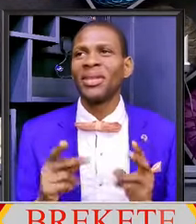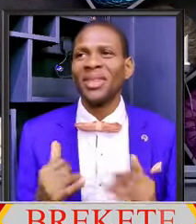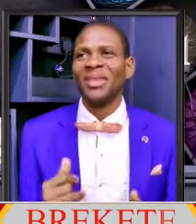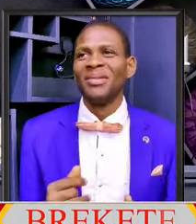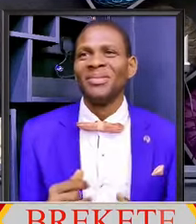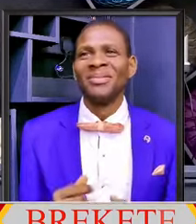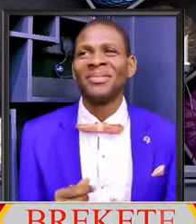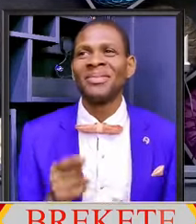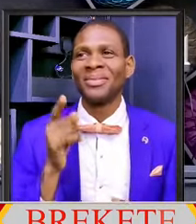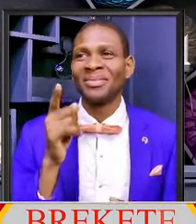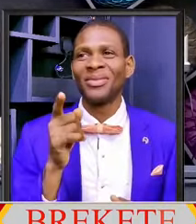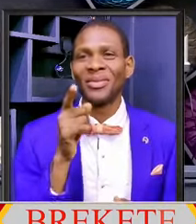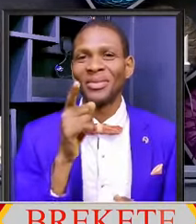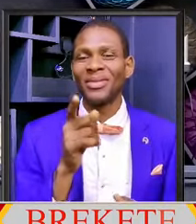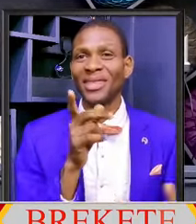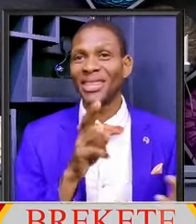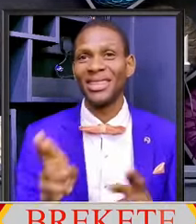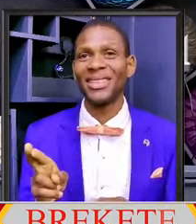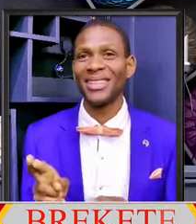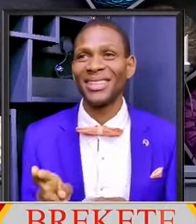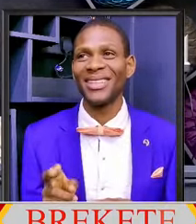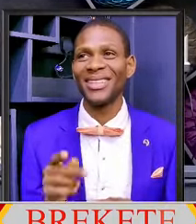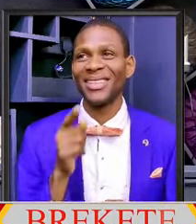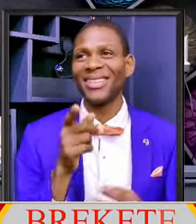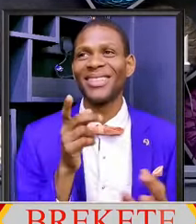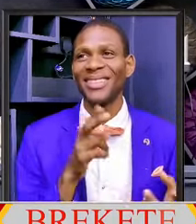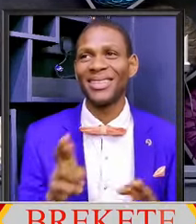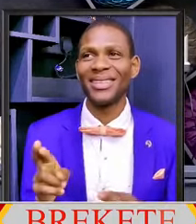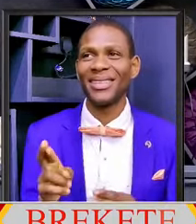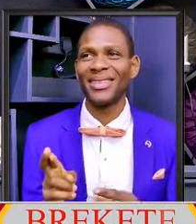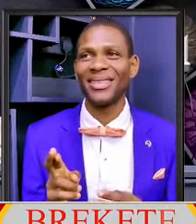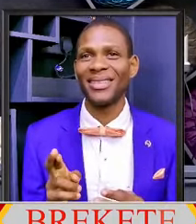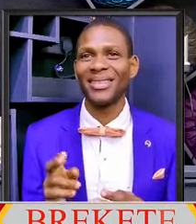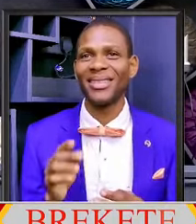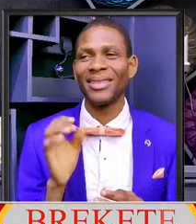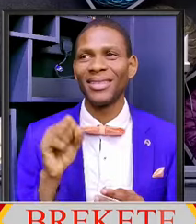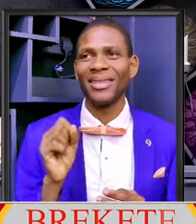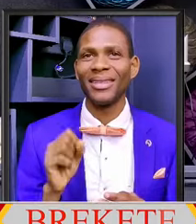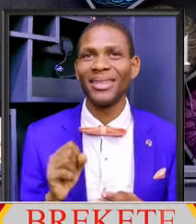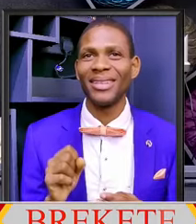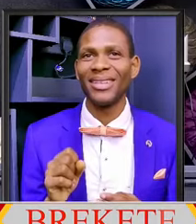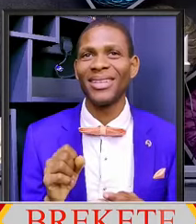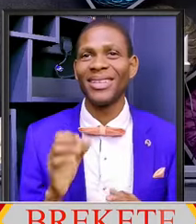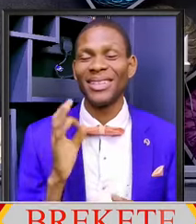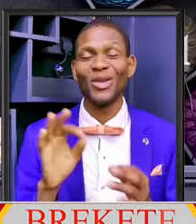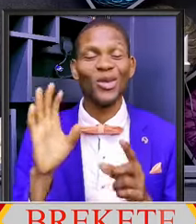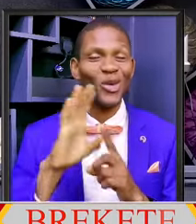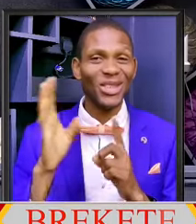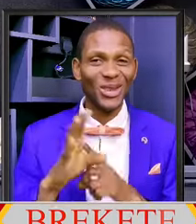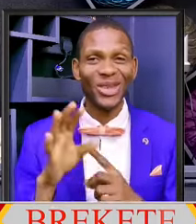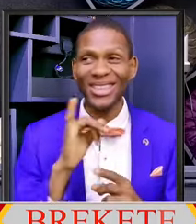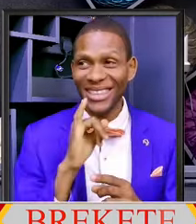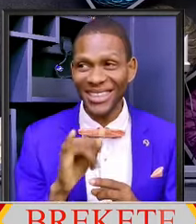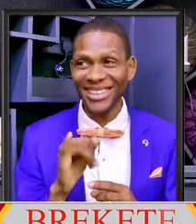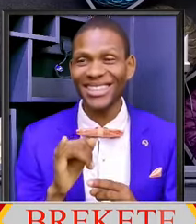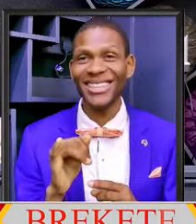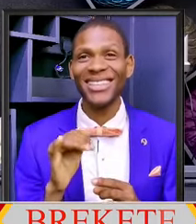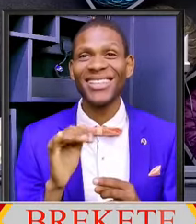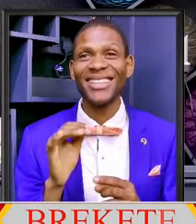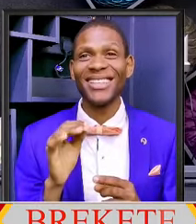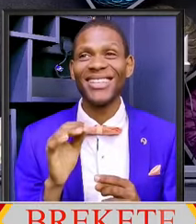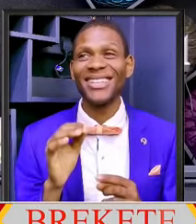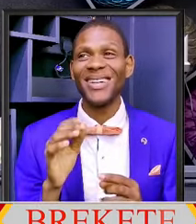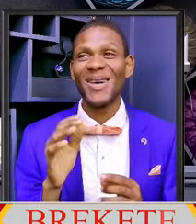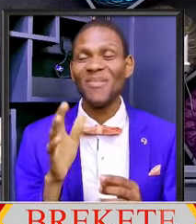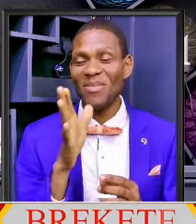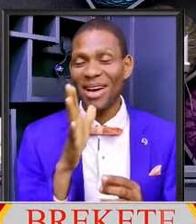Kenajina? Yes, sir. Yeah? Yes, sir. Huh. The condition now, they don't bring gift,